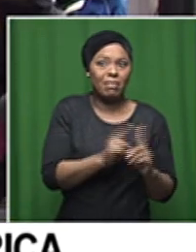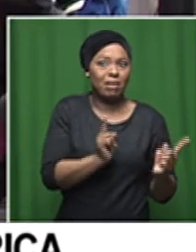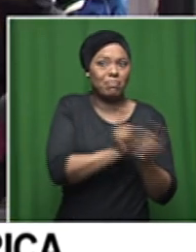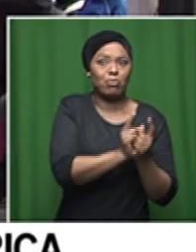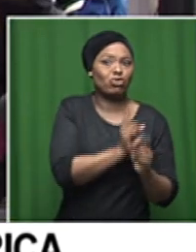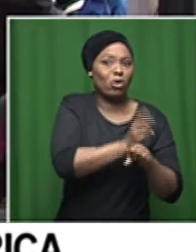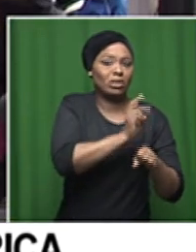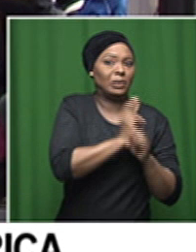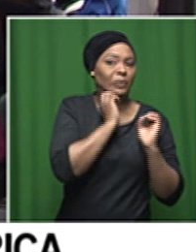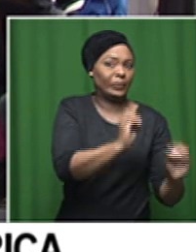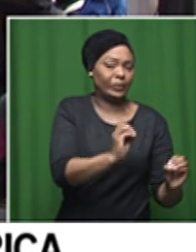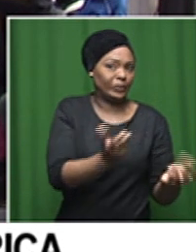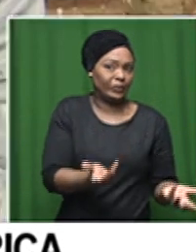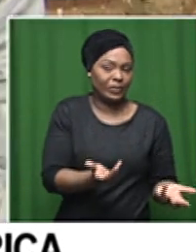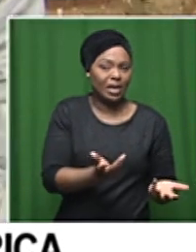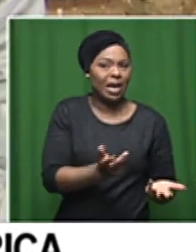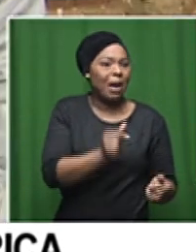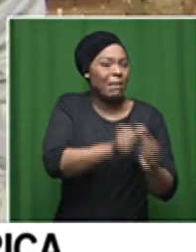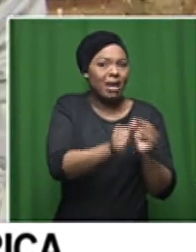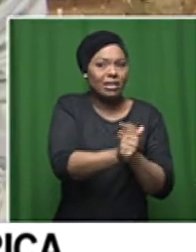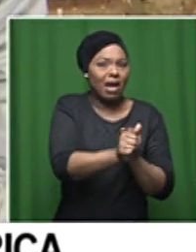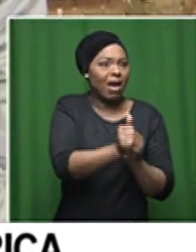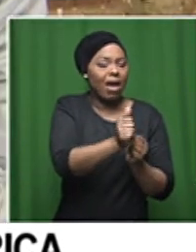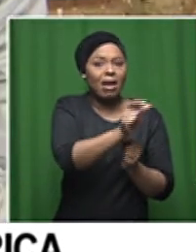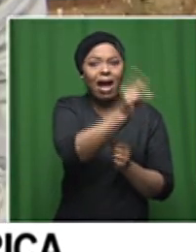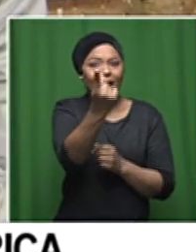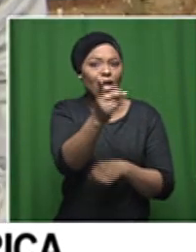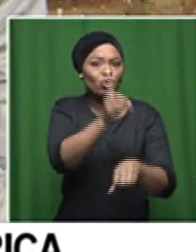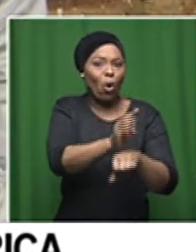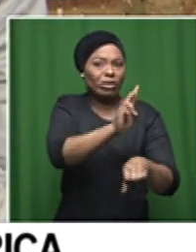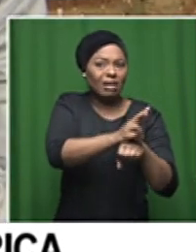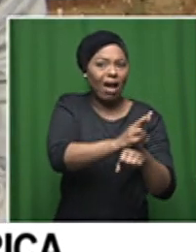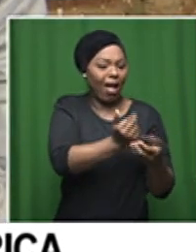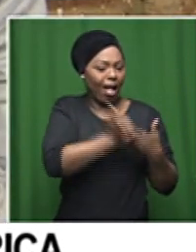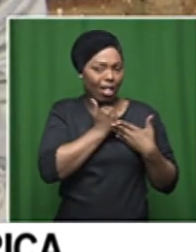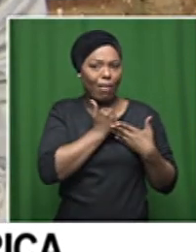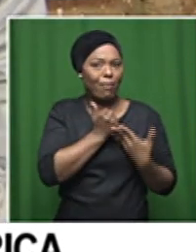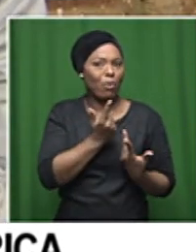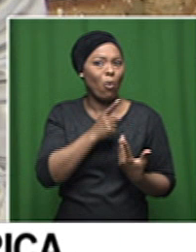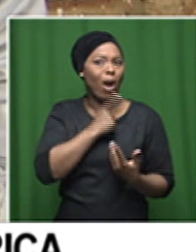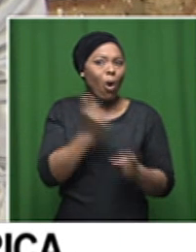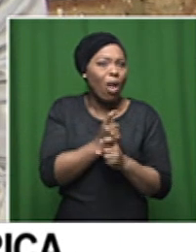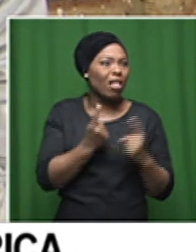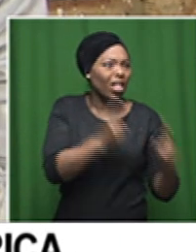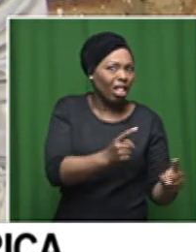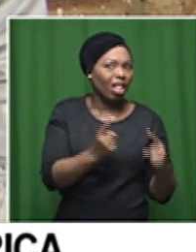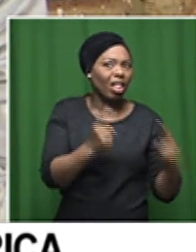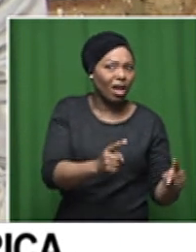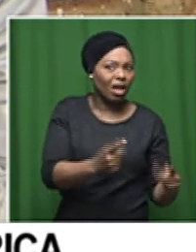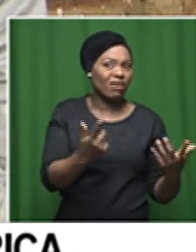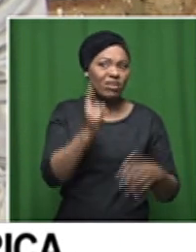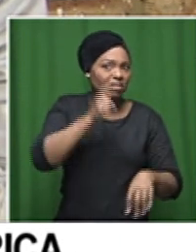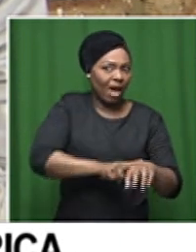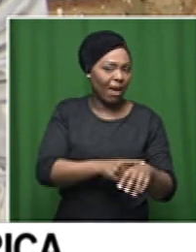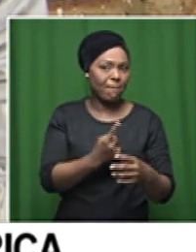least bangangitholela udoctor oseduze. Hayi ukuthi njalo njengoba ngiqala